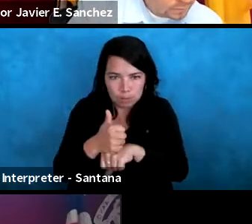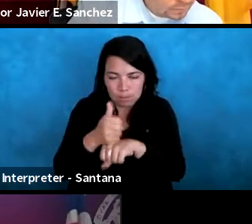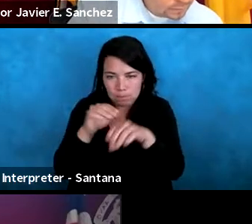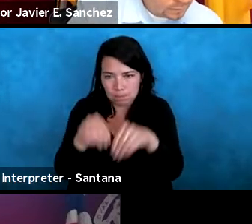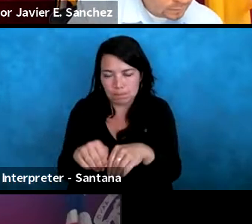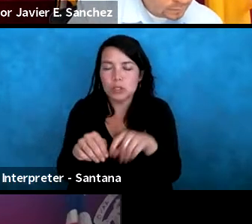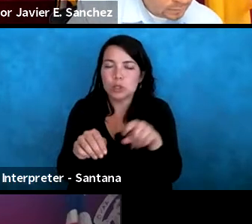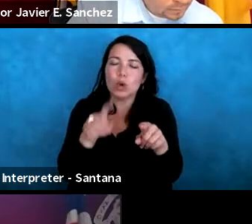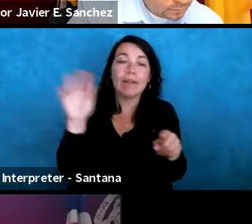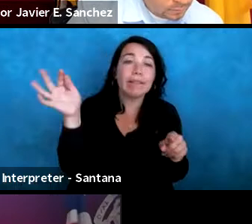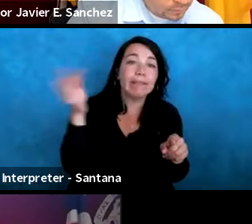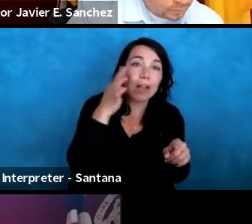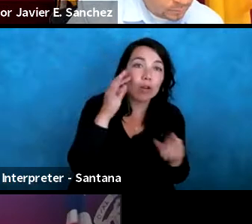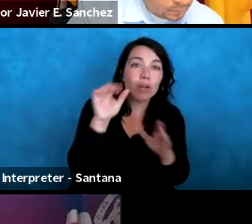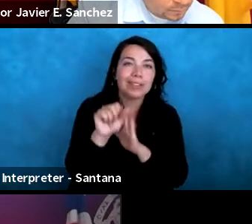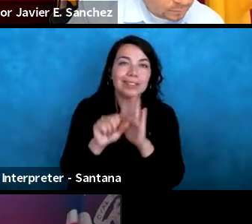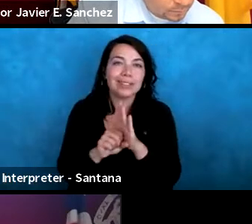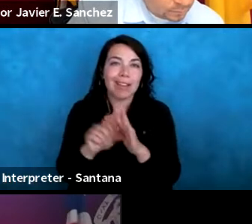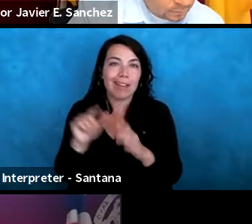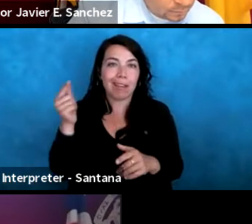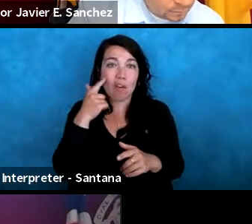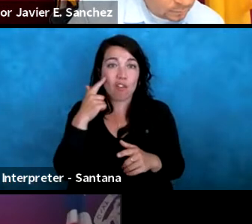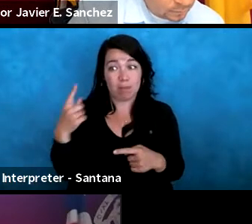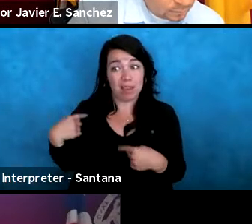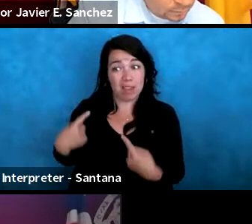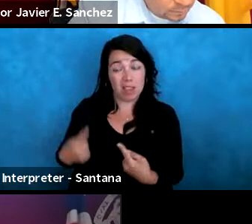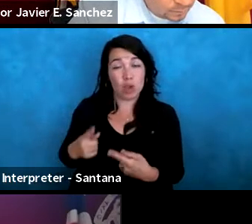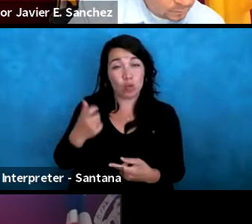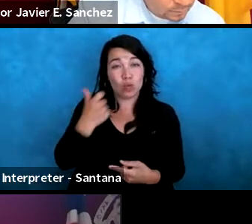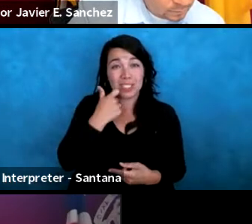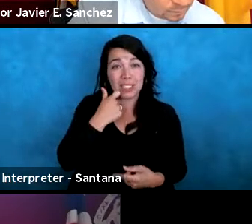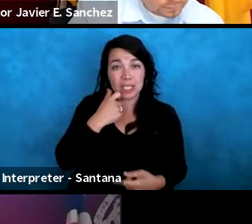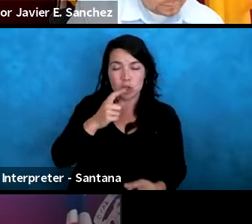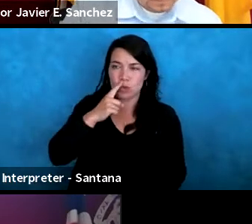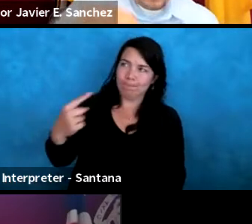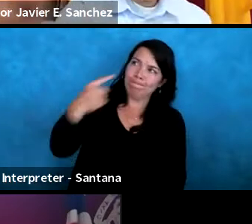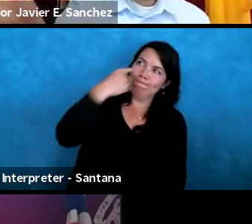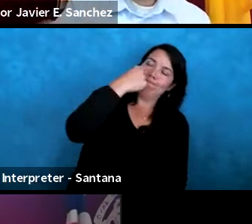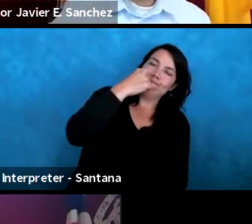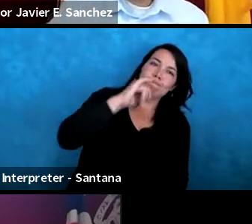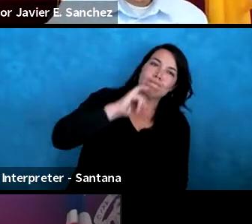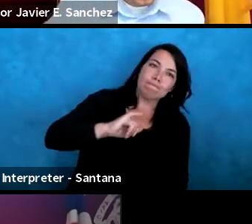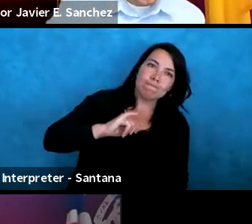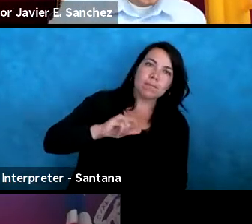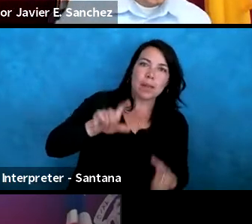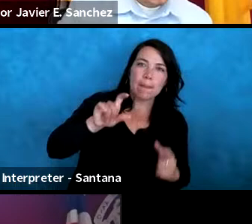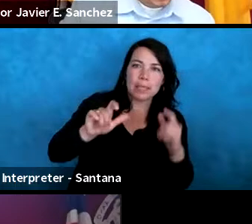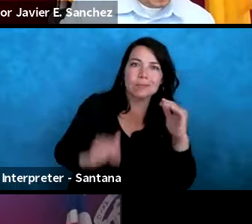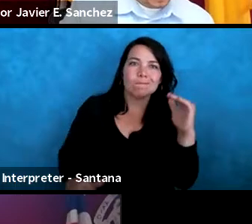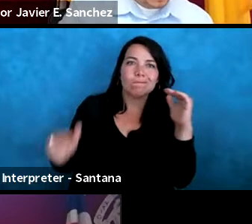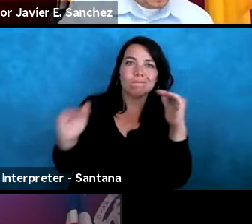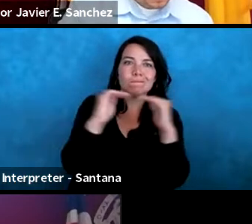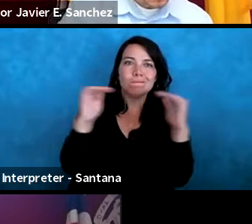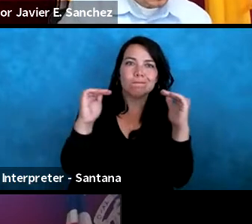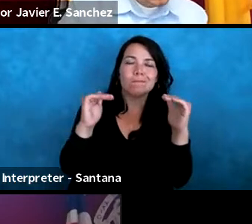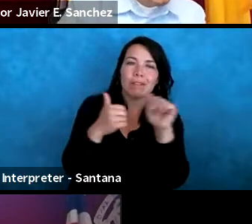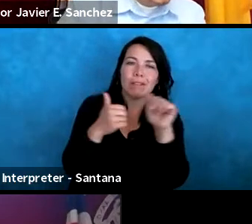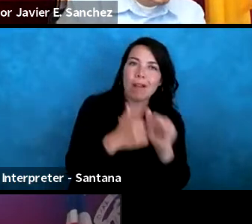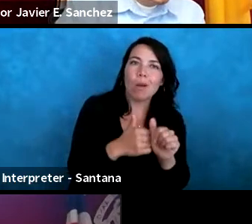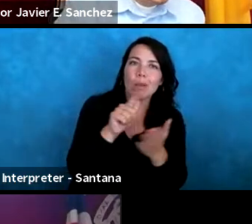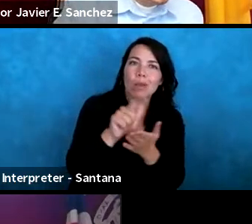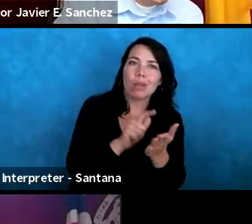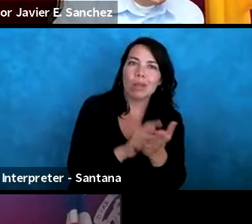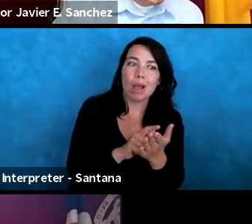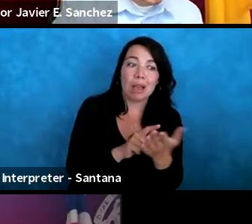a progressively harder stance on at least, getting on the program effectively like we are now, recognizing what we have that's wrong, that we need to fix it.